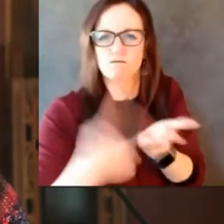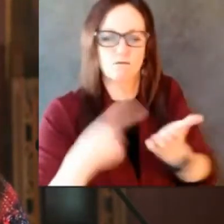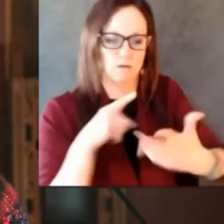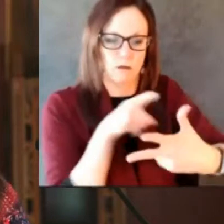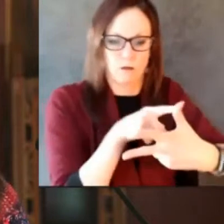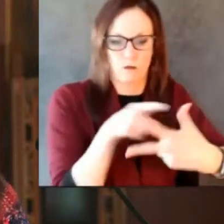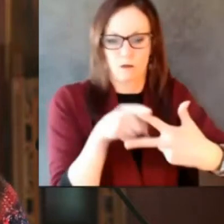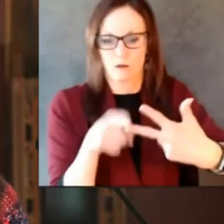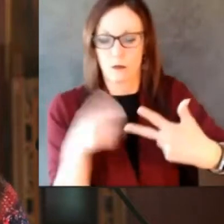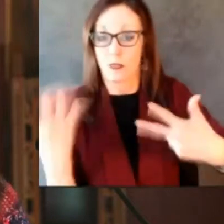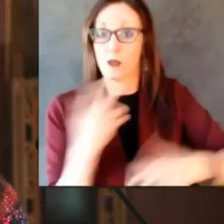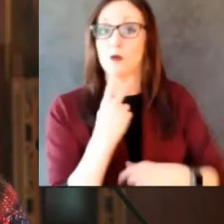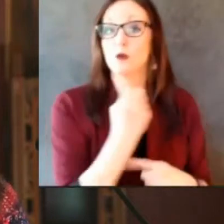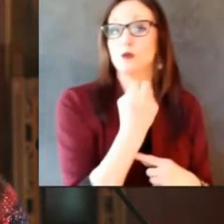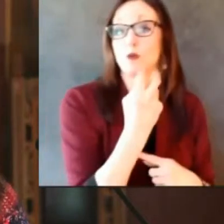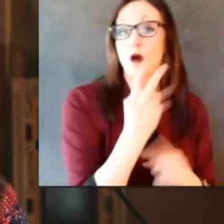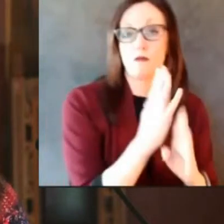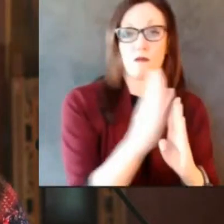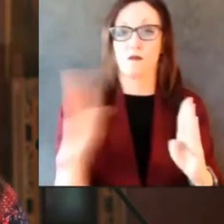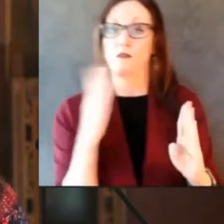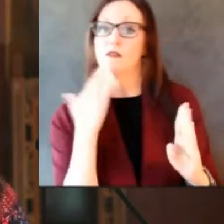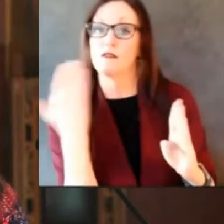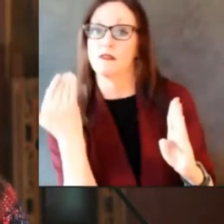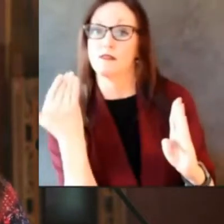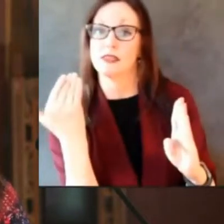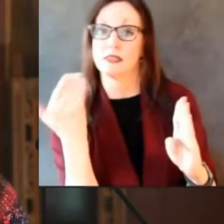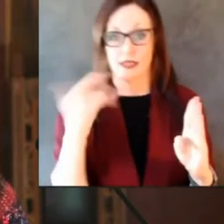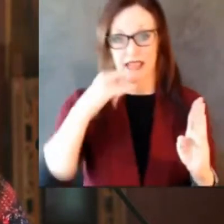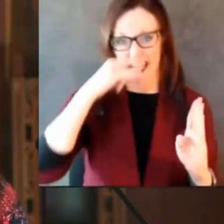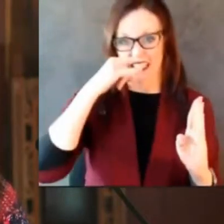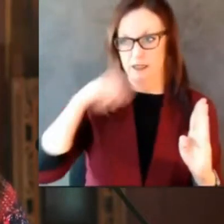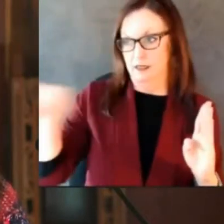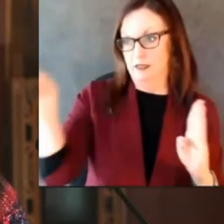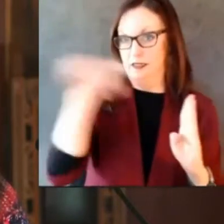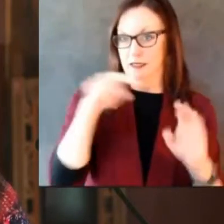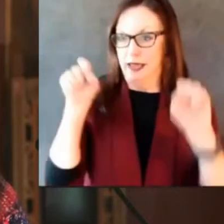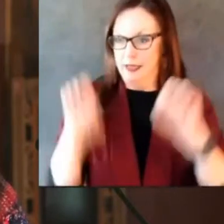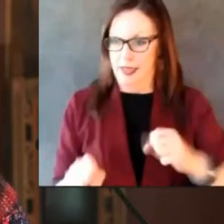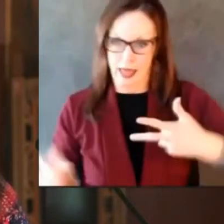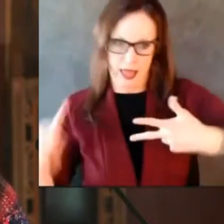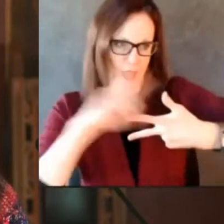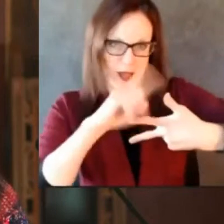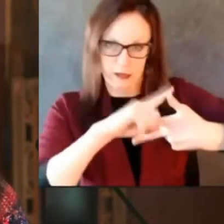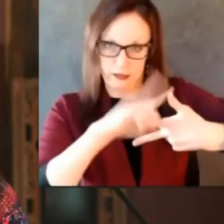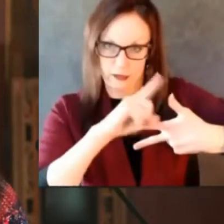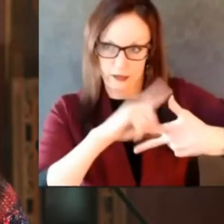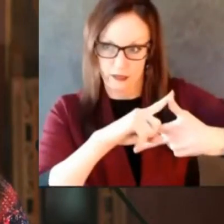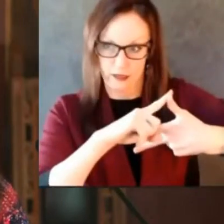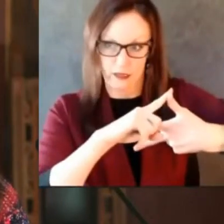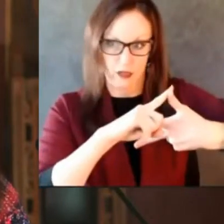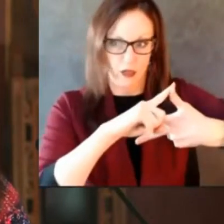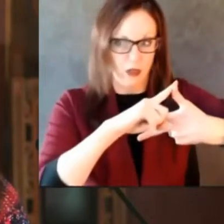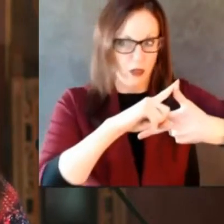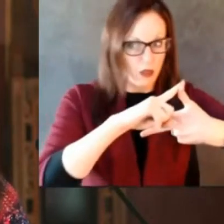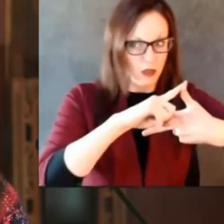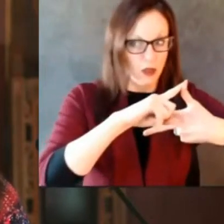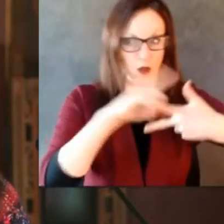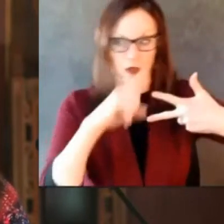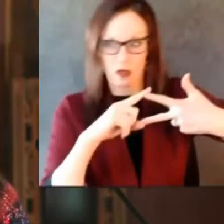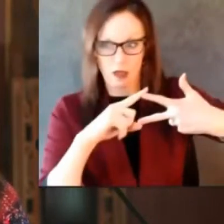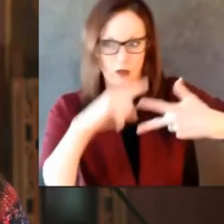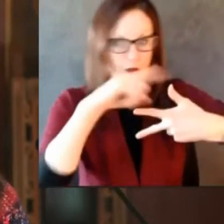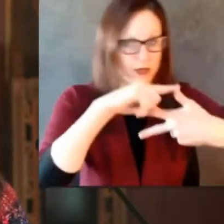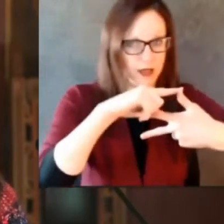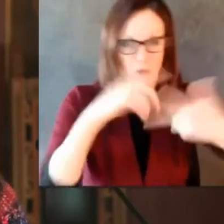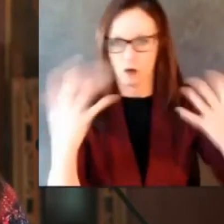age range, then we will update the standing order tonight, and vaccinations can begin tomorrow. If the